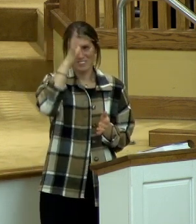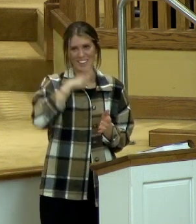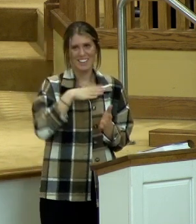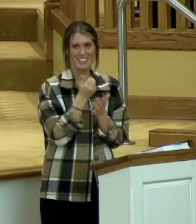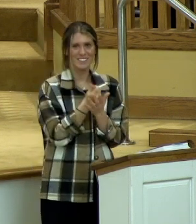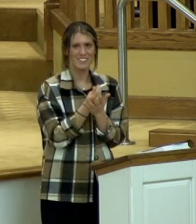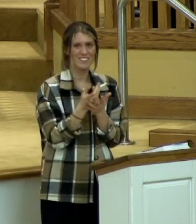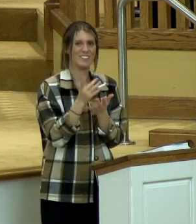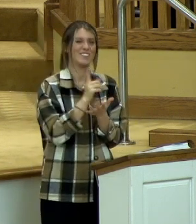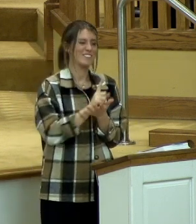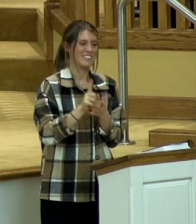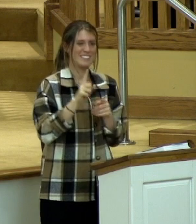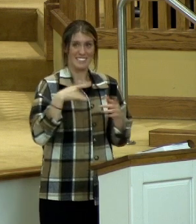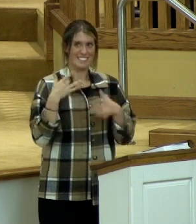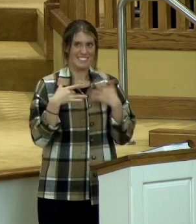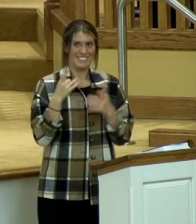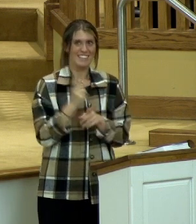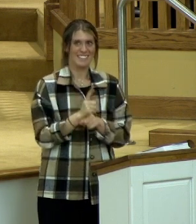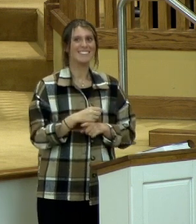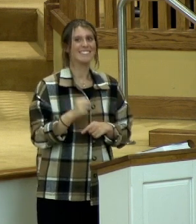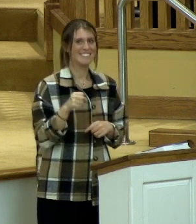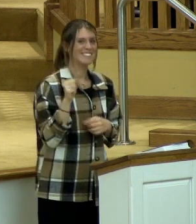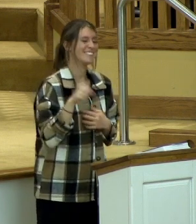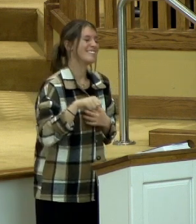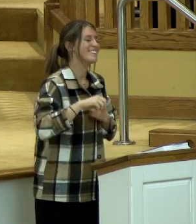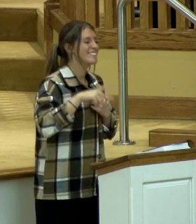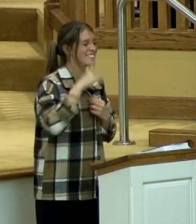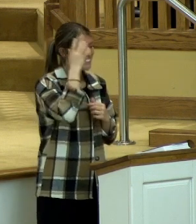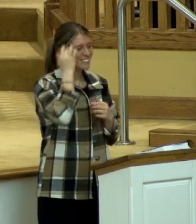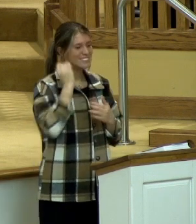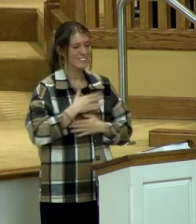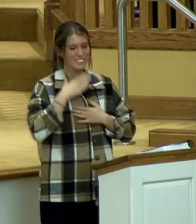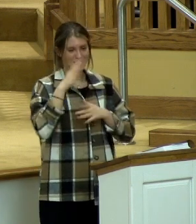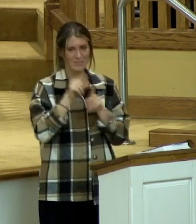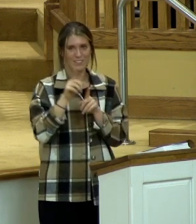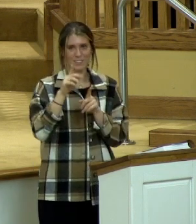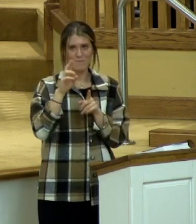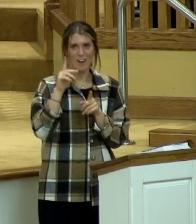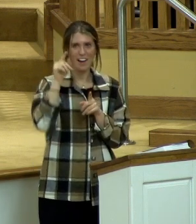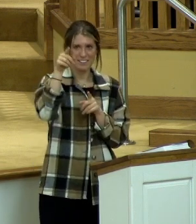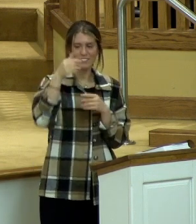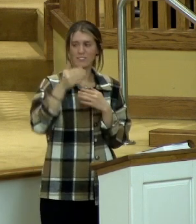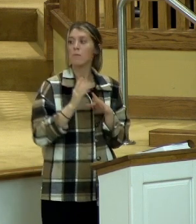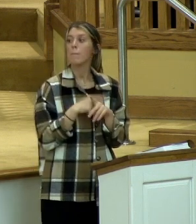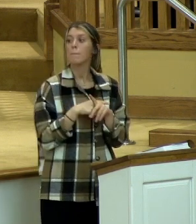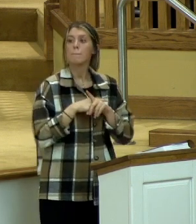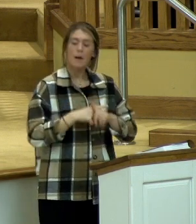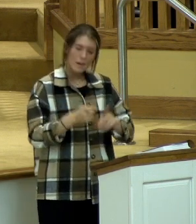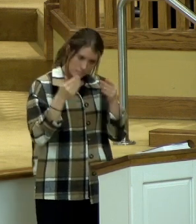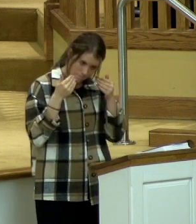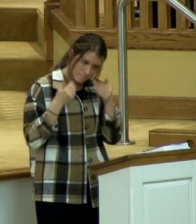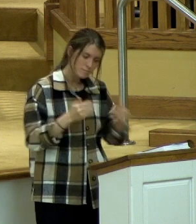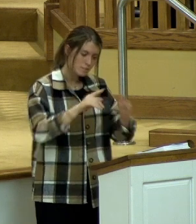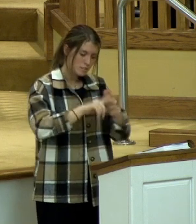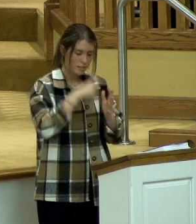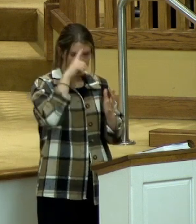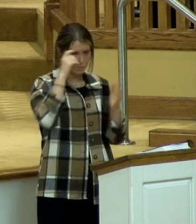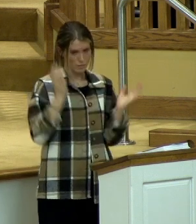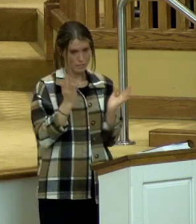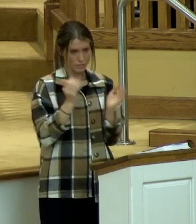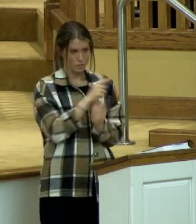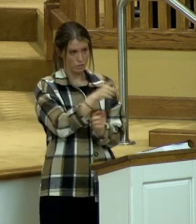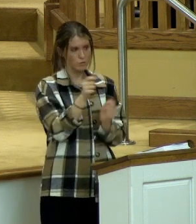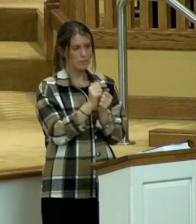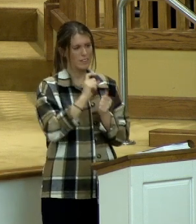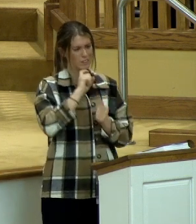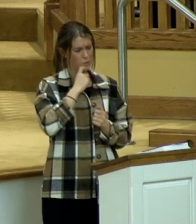I mean, and he can't wait, right, Brother Brad? Yeah. Appreciate Brother Brad and Brother Hugh up there in the sound room. But let's get right into this tonight, because I want to encourage you with some